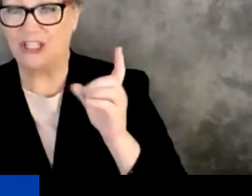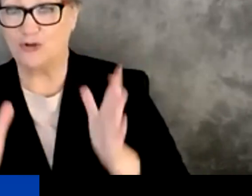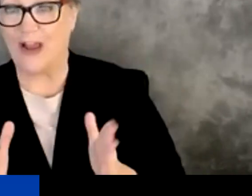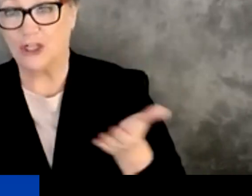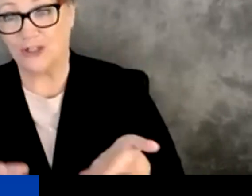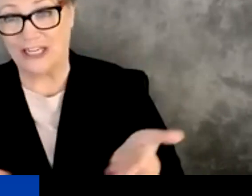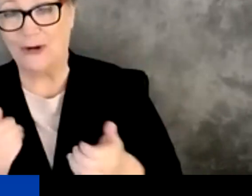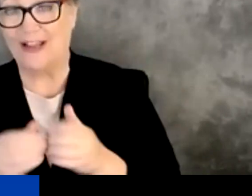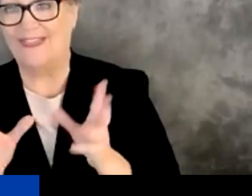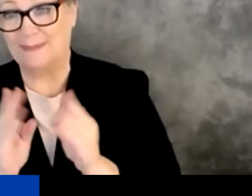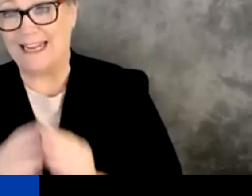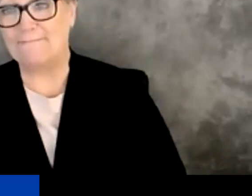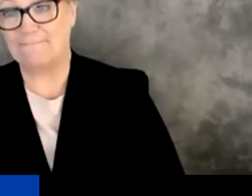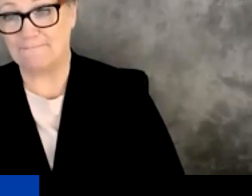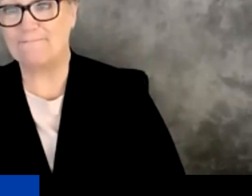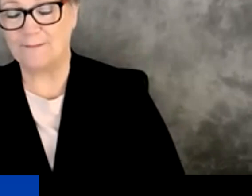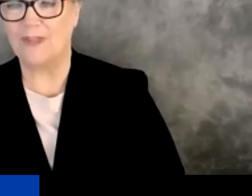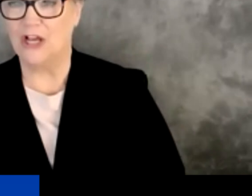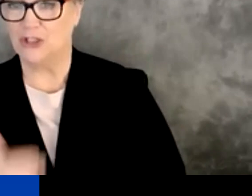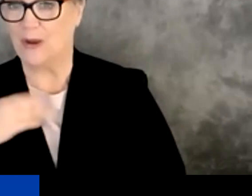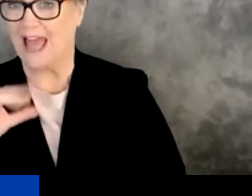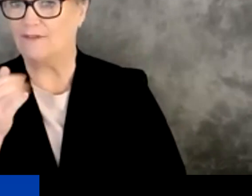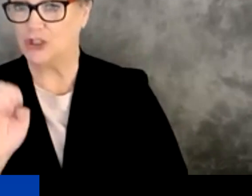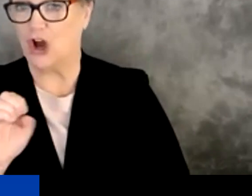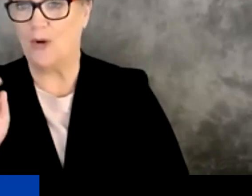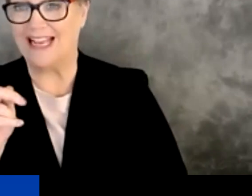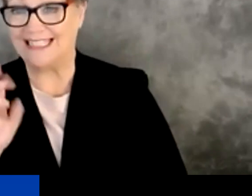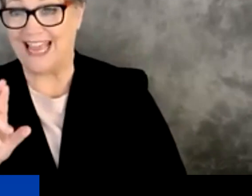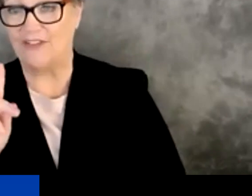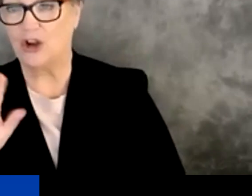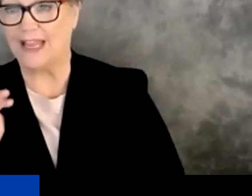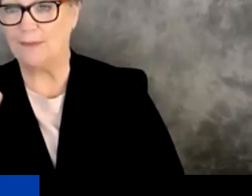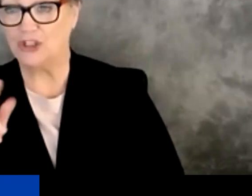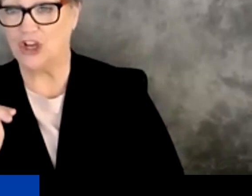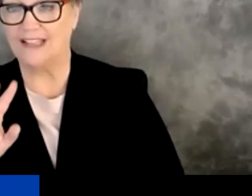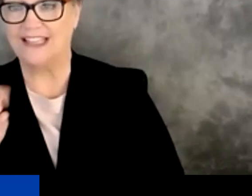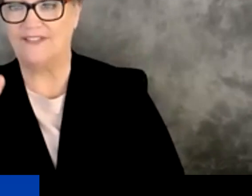this call. So we have Joe Xavier, Kim Johnson, Vito,